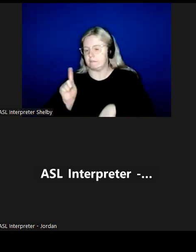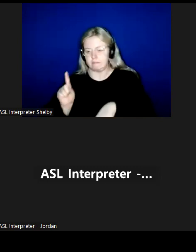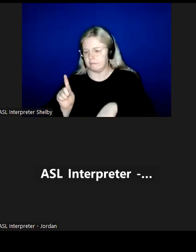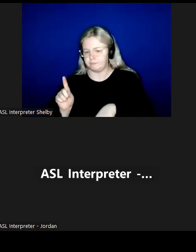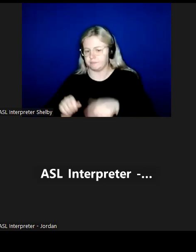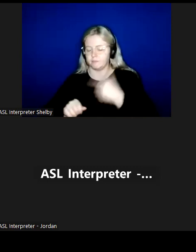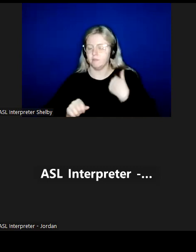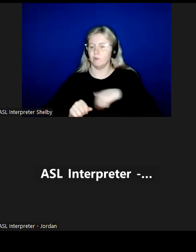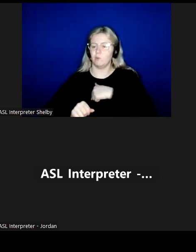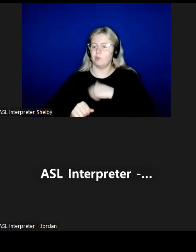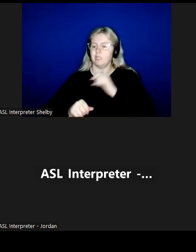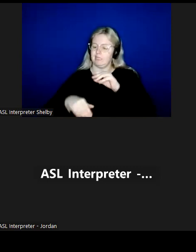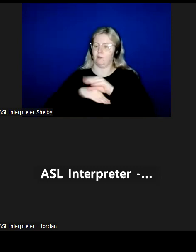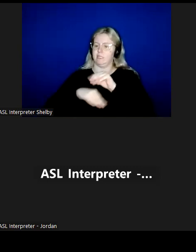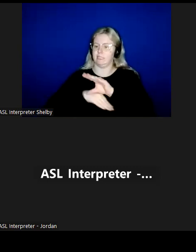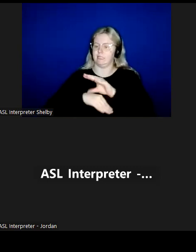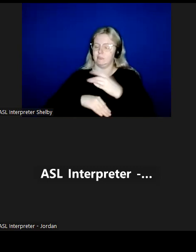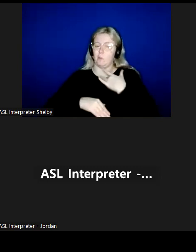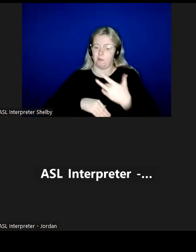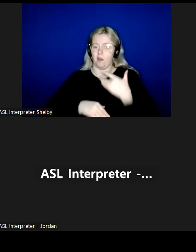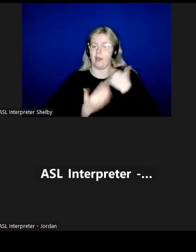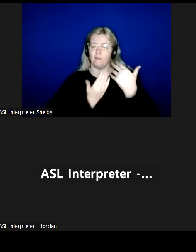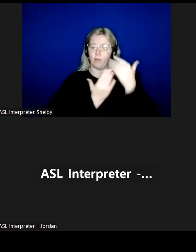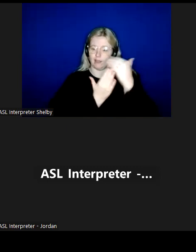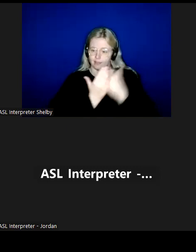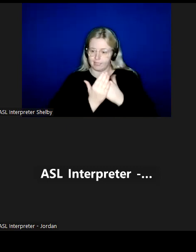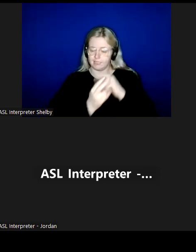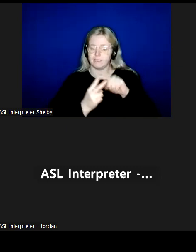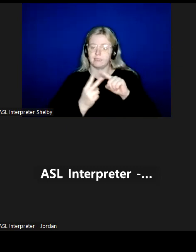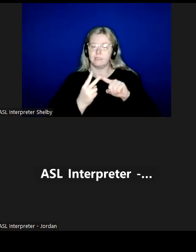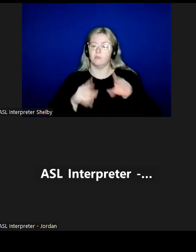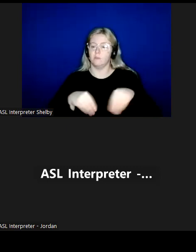have to attend to, but we do offer education